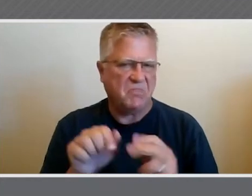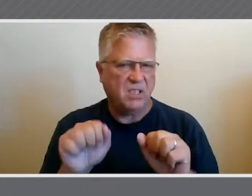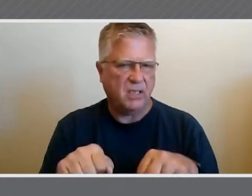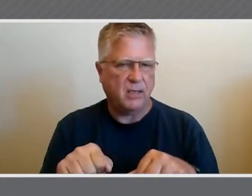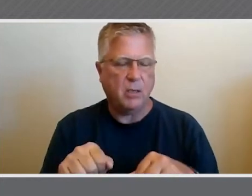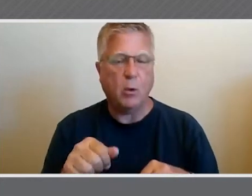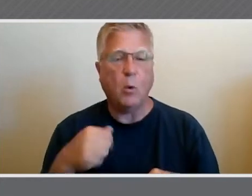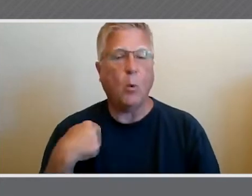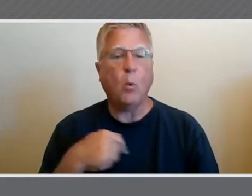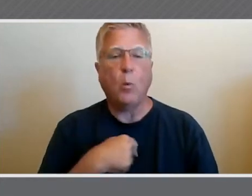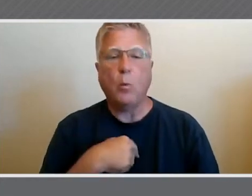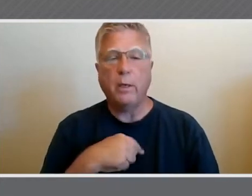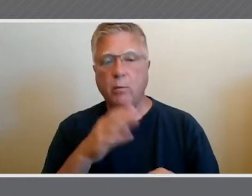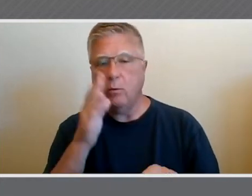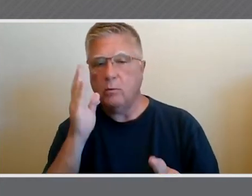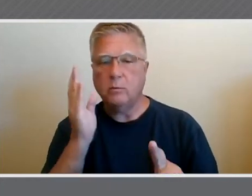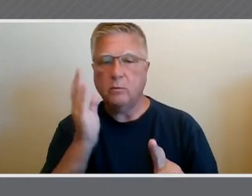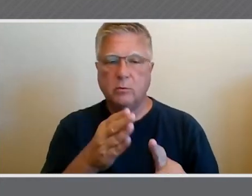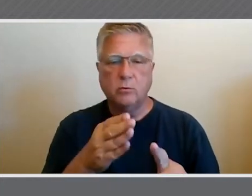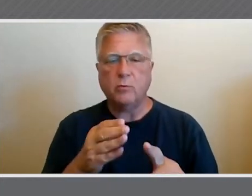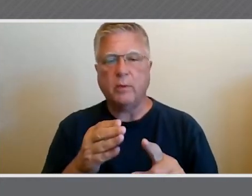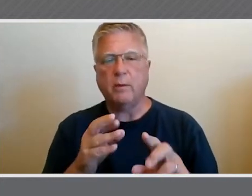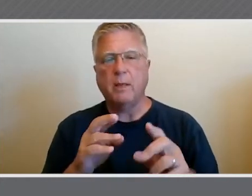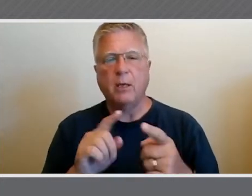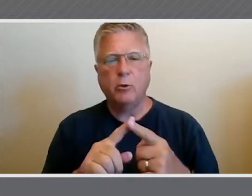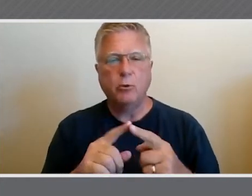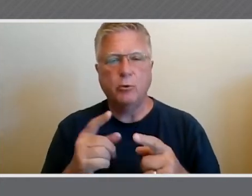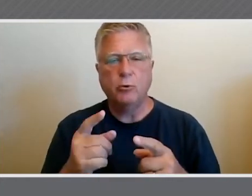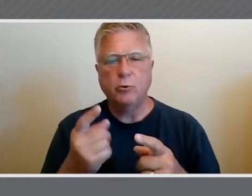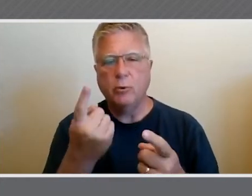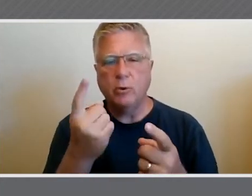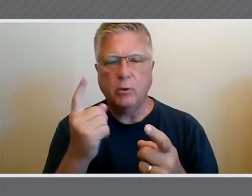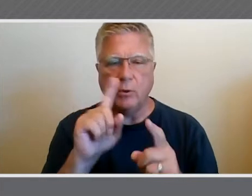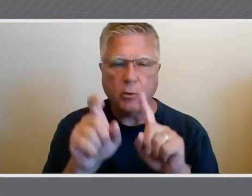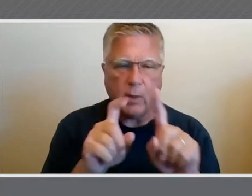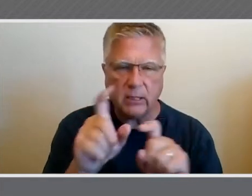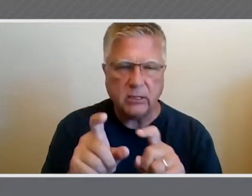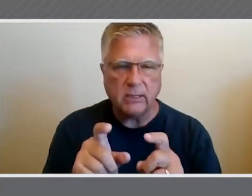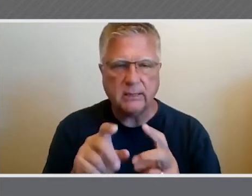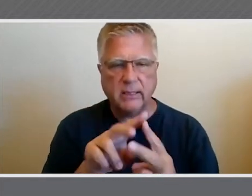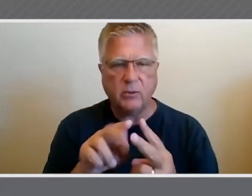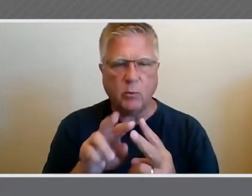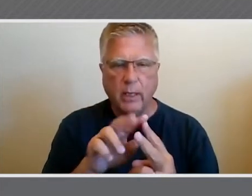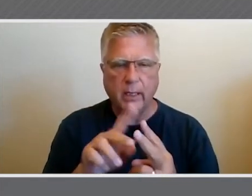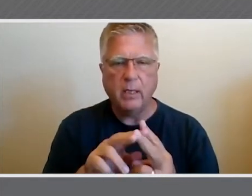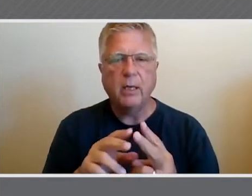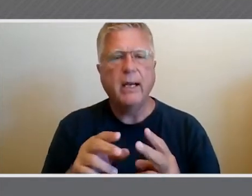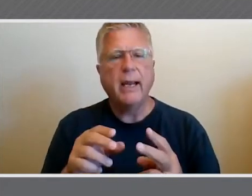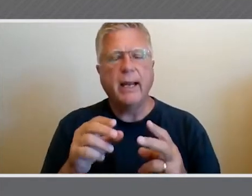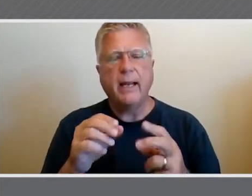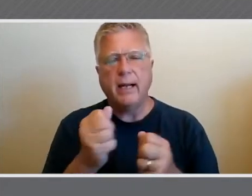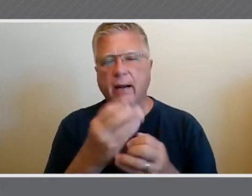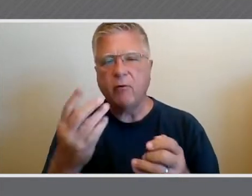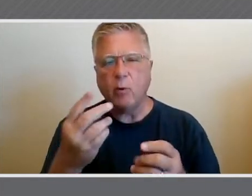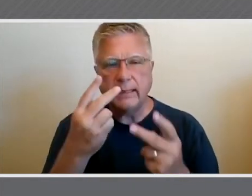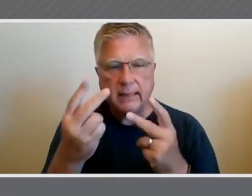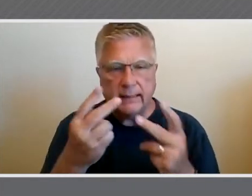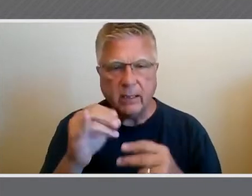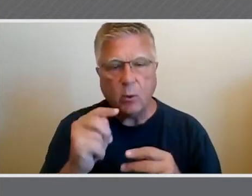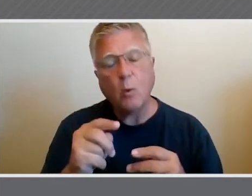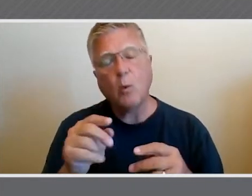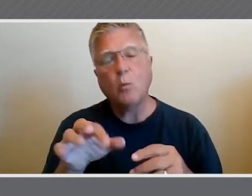your message via text and everyone else in the meeting will be able to see it, or we'll choose to answer your question